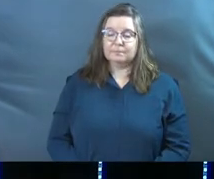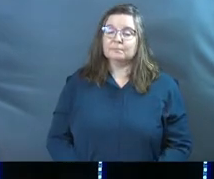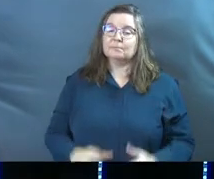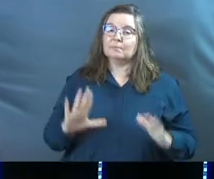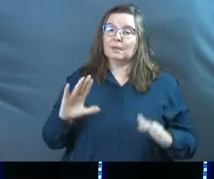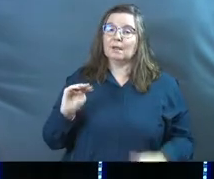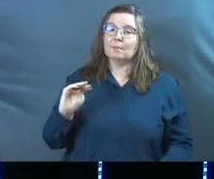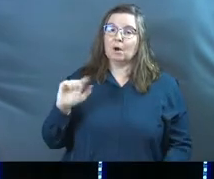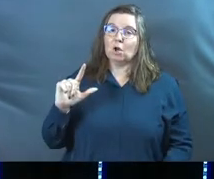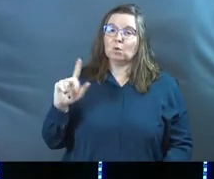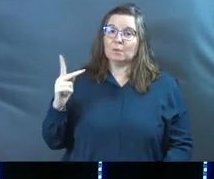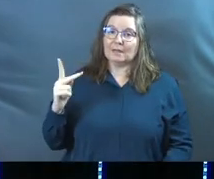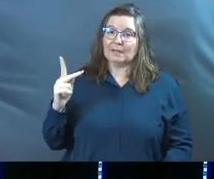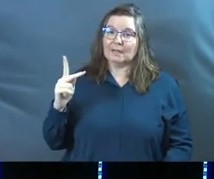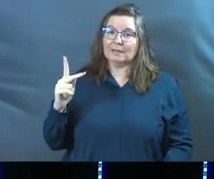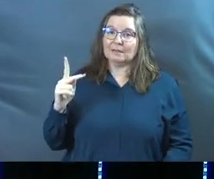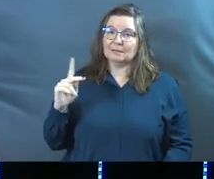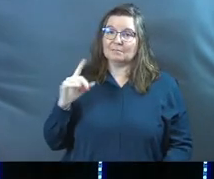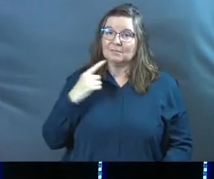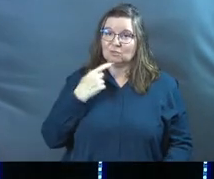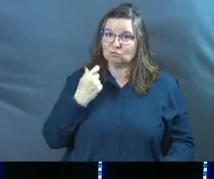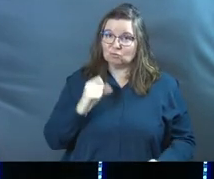Here's what Martin Luther King's trying to say.